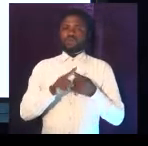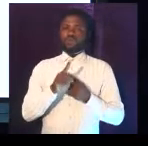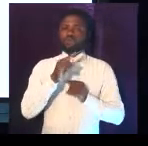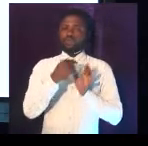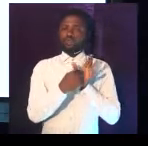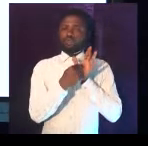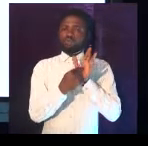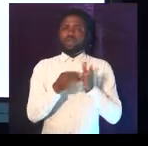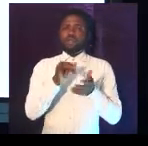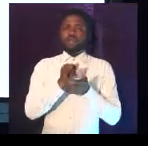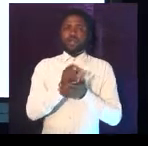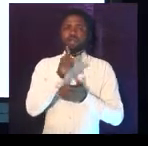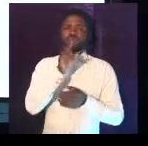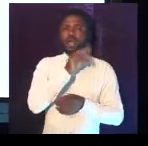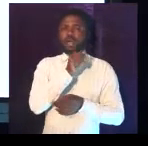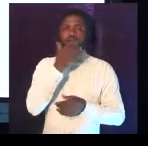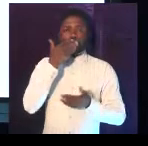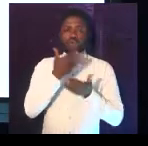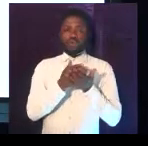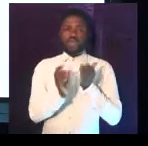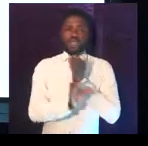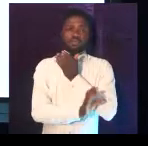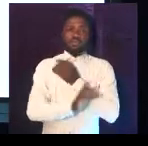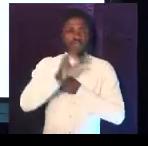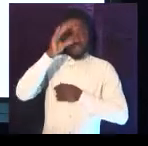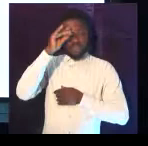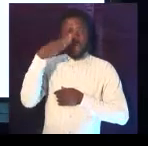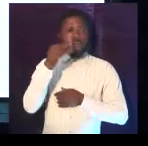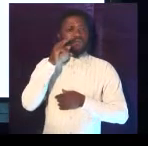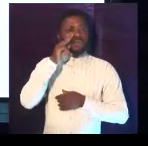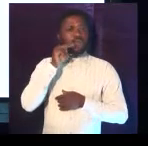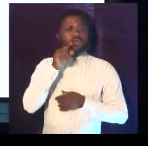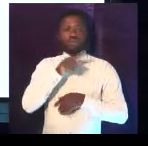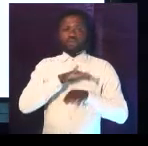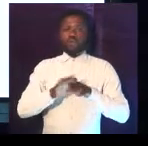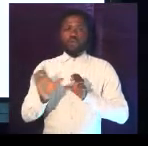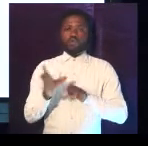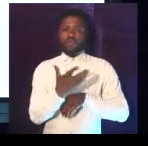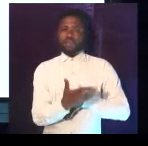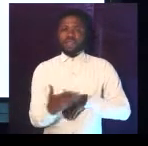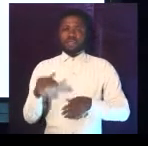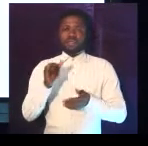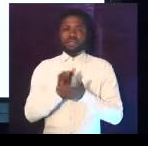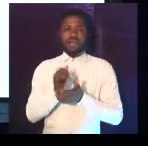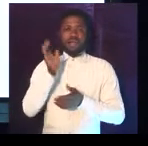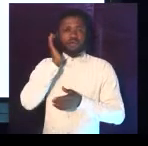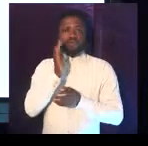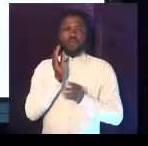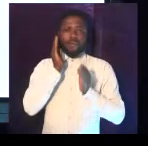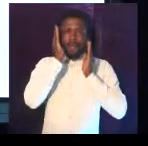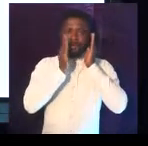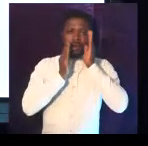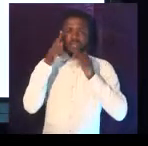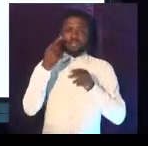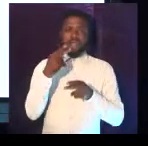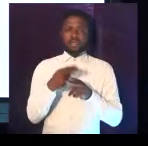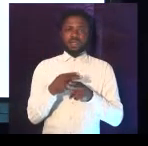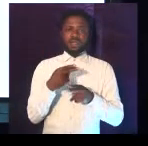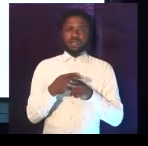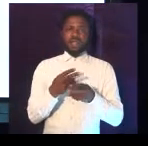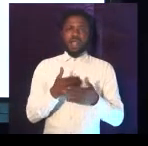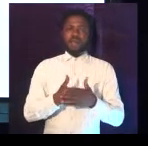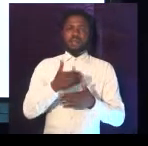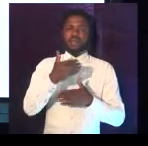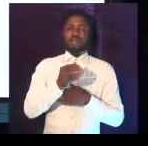go, you have to really show that you're a good citizen of Nigeria and you don't do things that will mess up